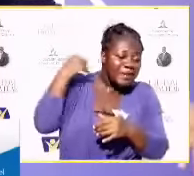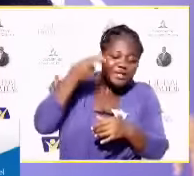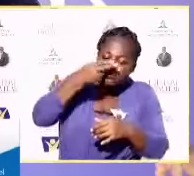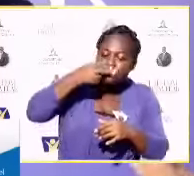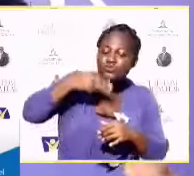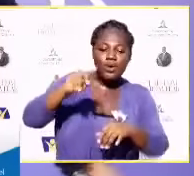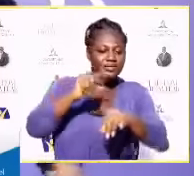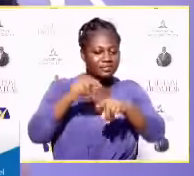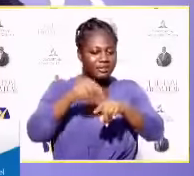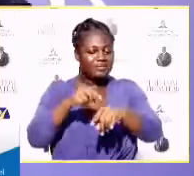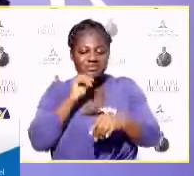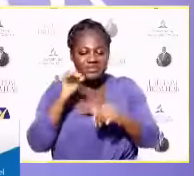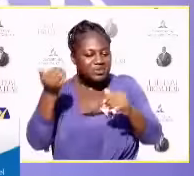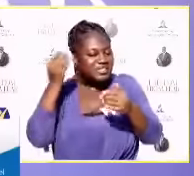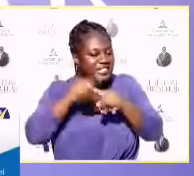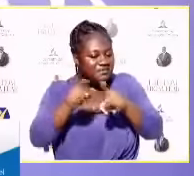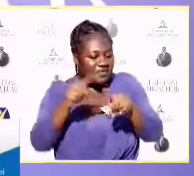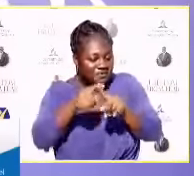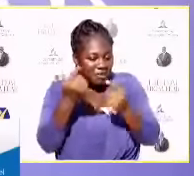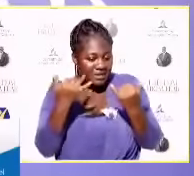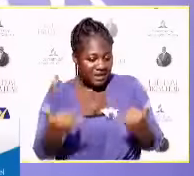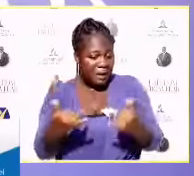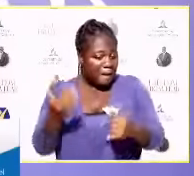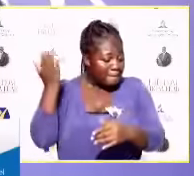Back then, they were living lawlessly.